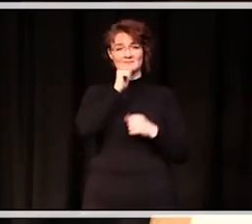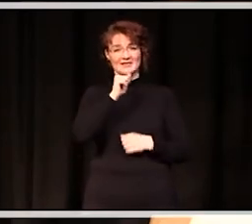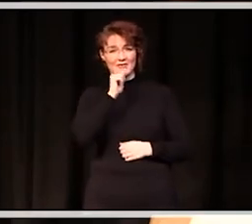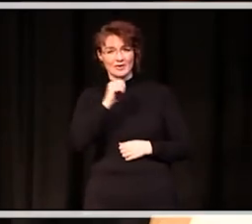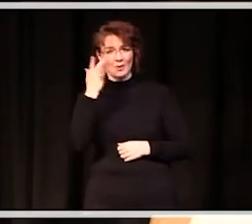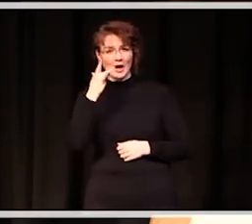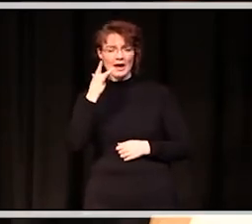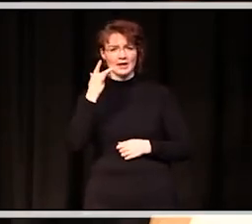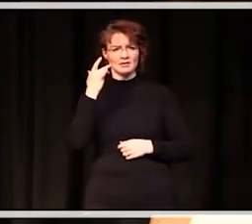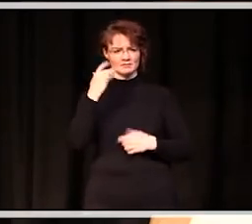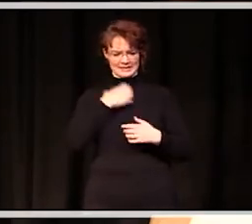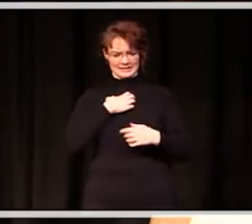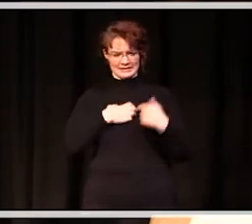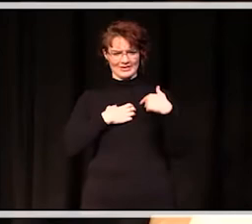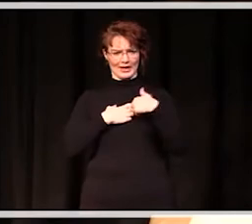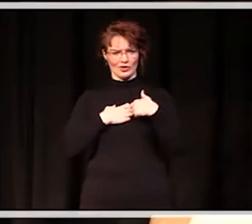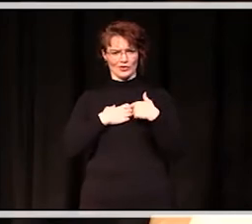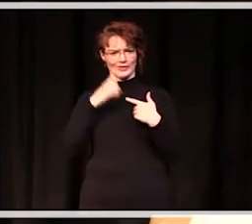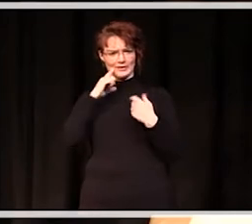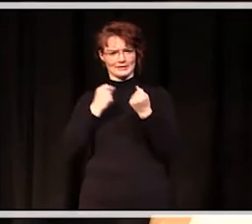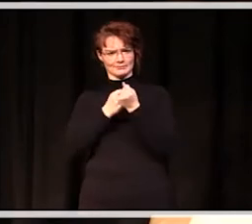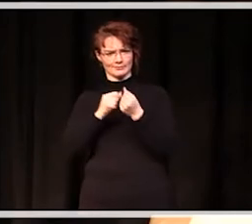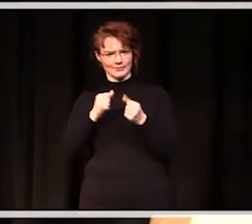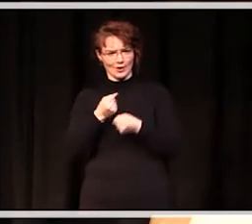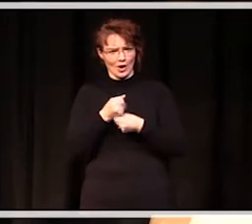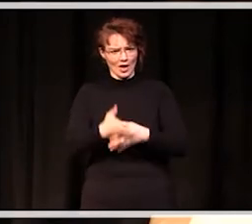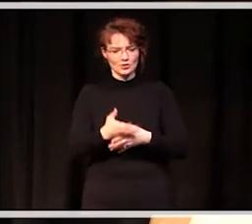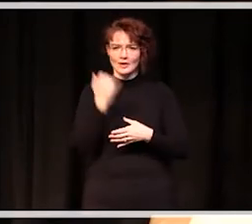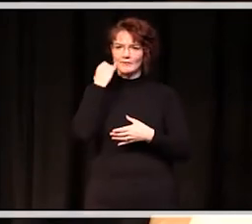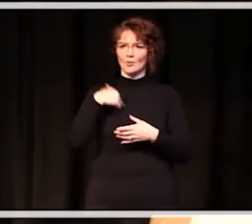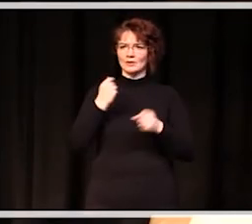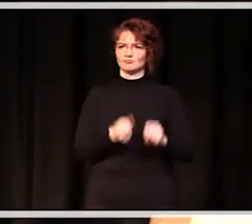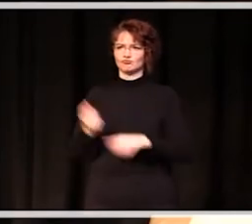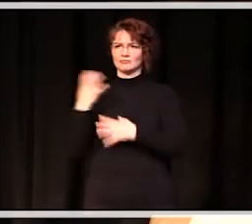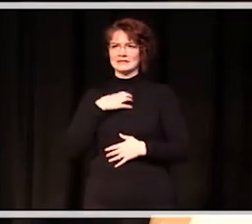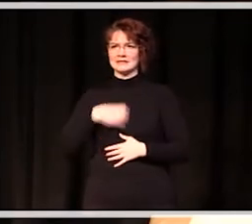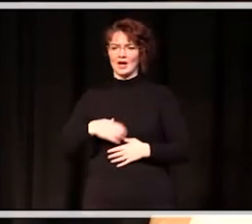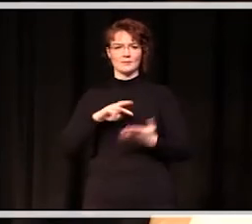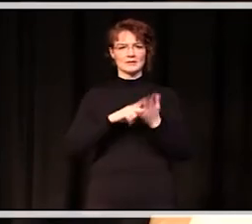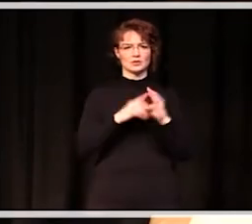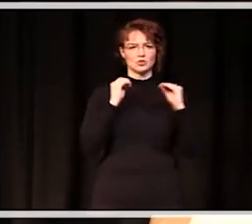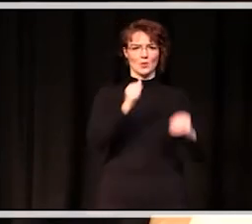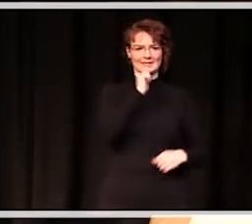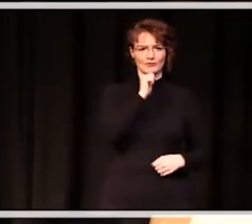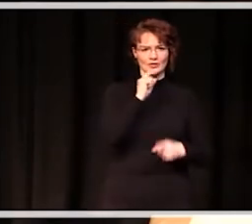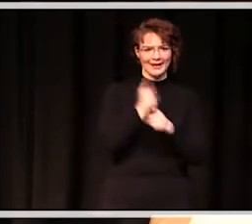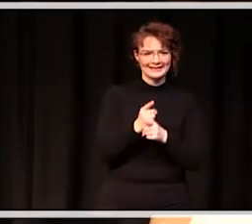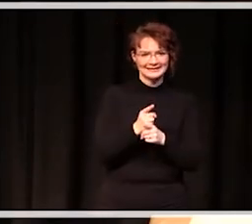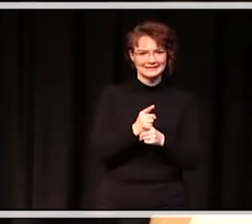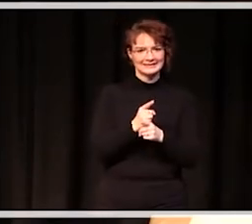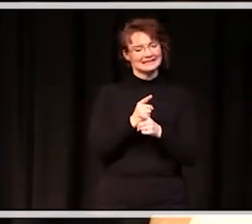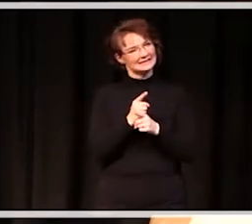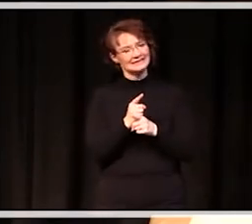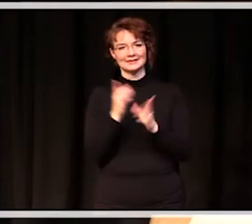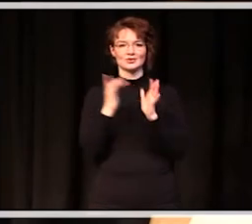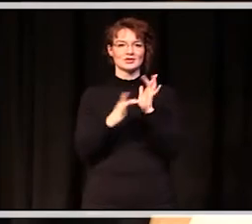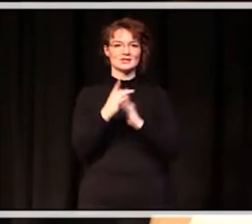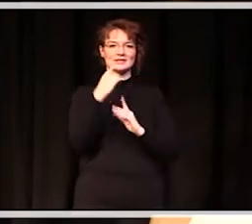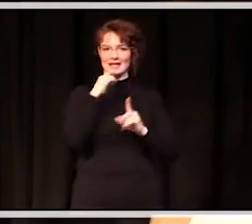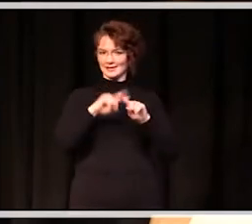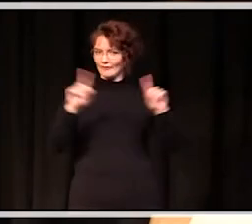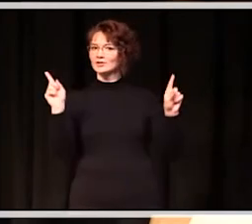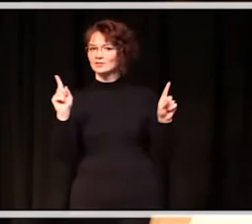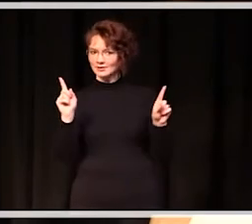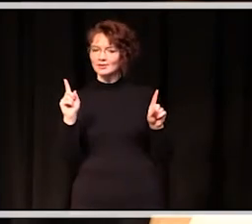So if we can just get rid of desire, then we can get rid of suffering. That's not what Jesus is saying. Jesus